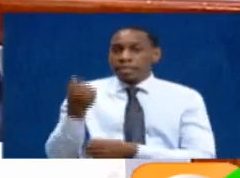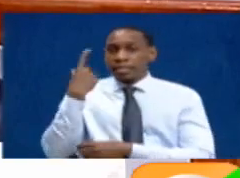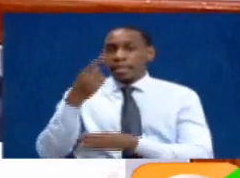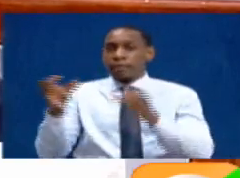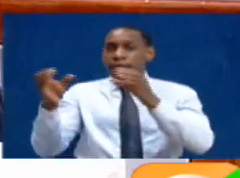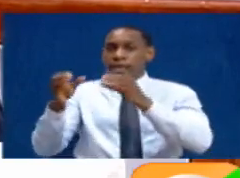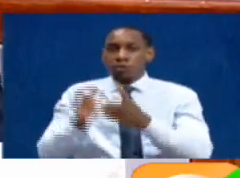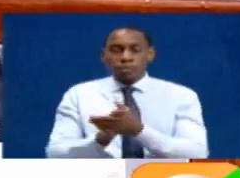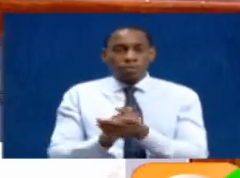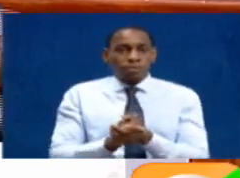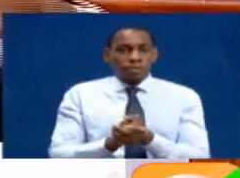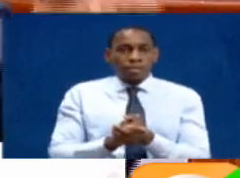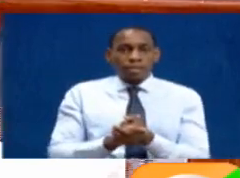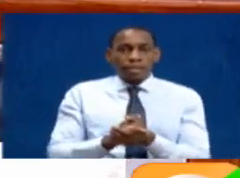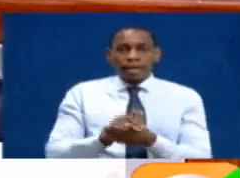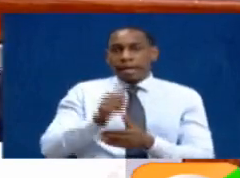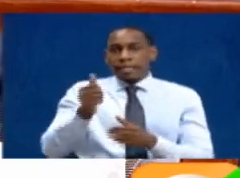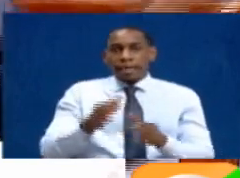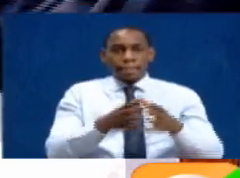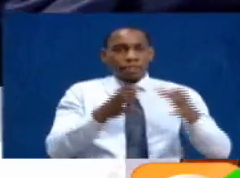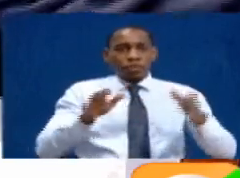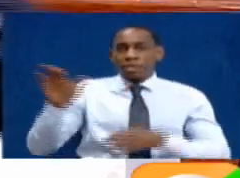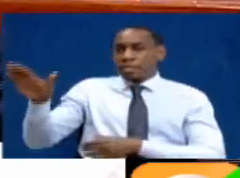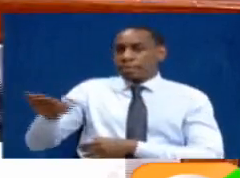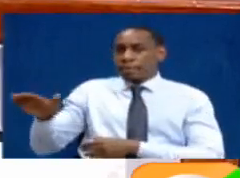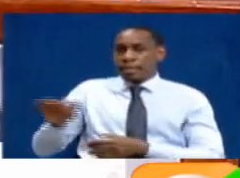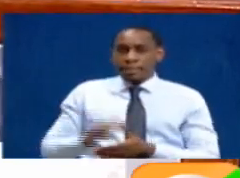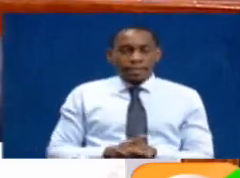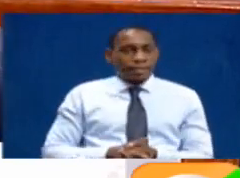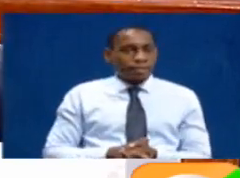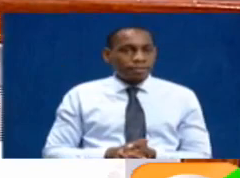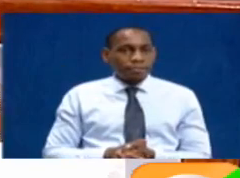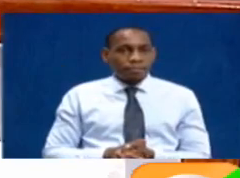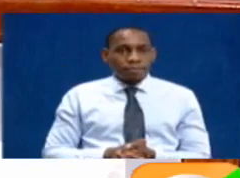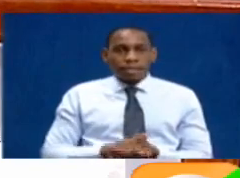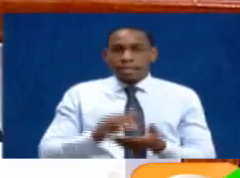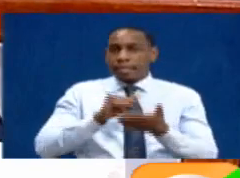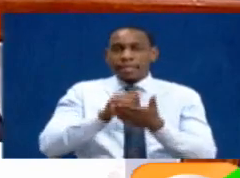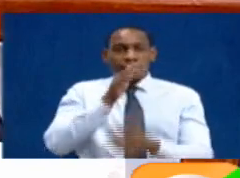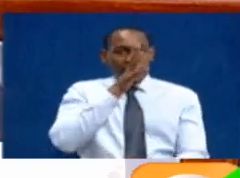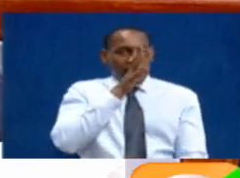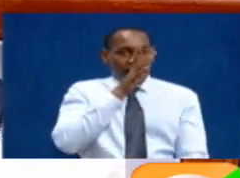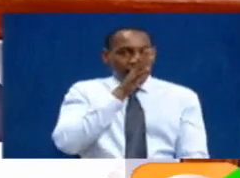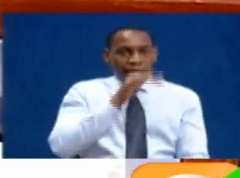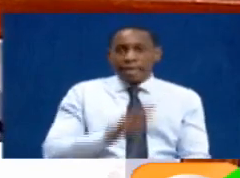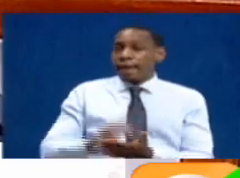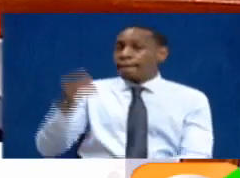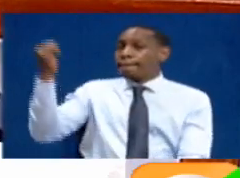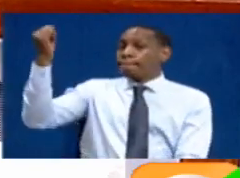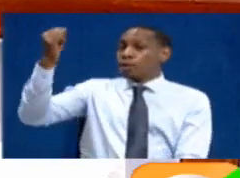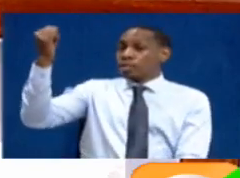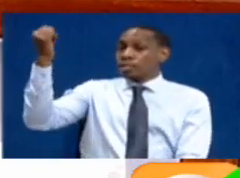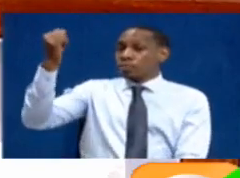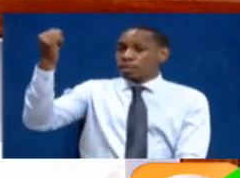what? Or this one has majority in parliament, has majority. Let nobody deceive you. Politics